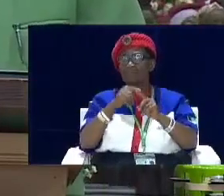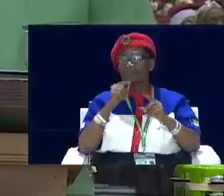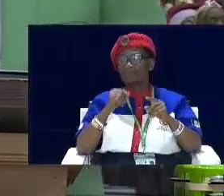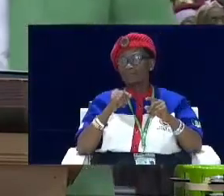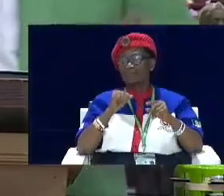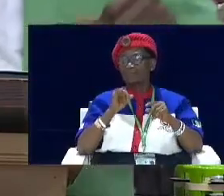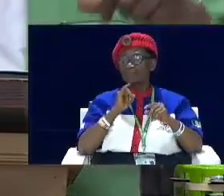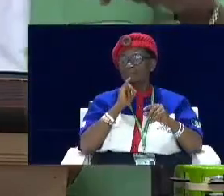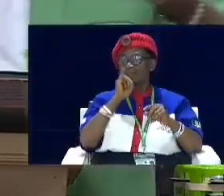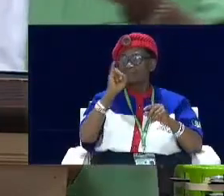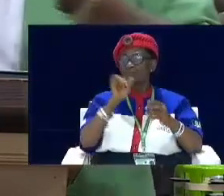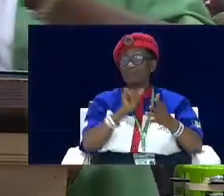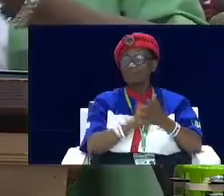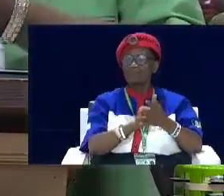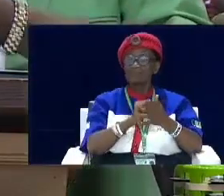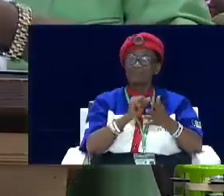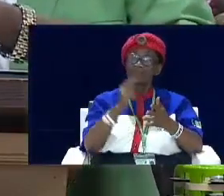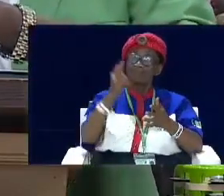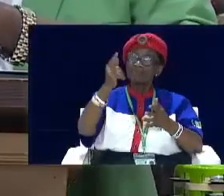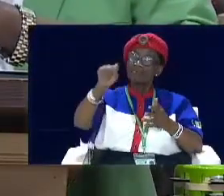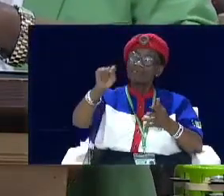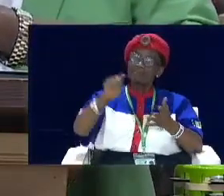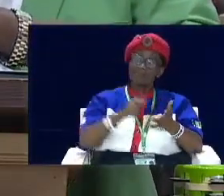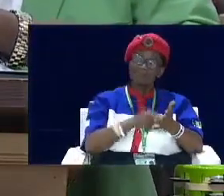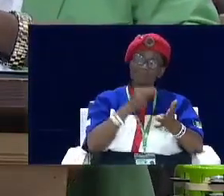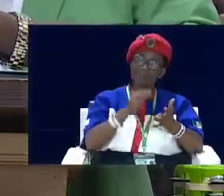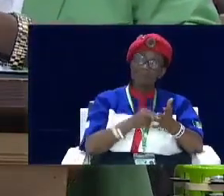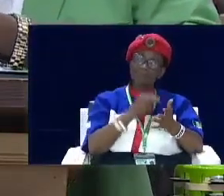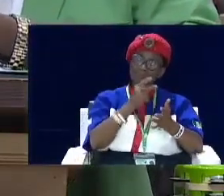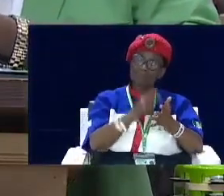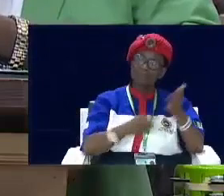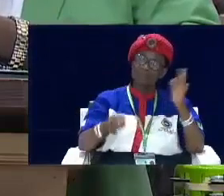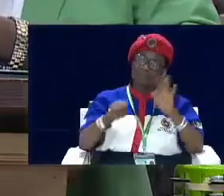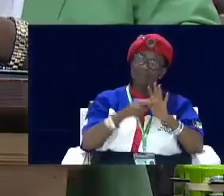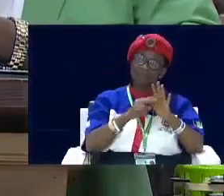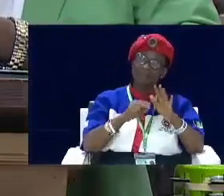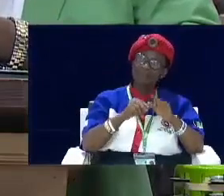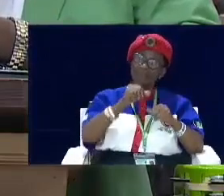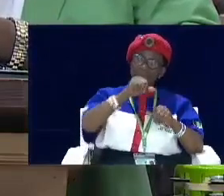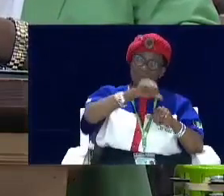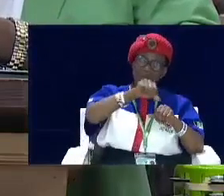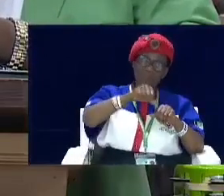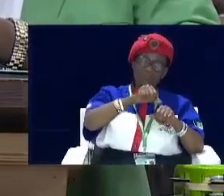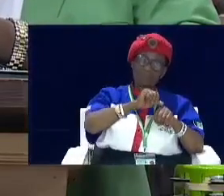Is that the double portion anointing? O ni wipe ilopo meji ifami ororo yan yi